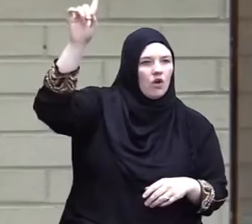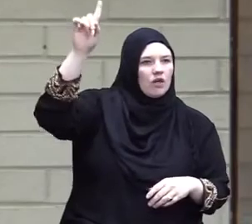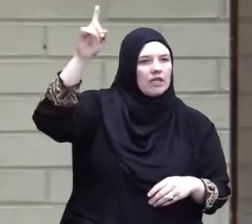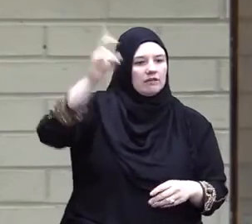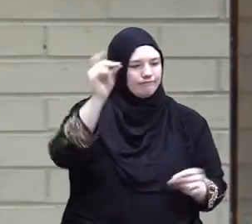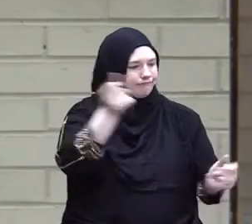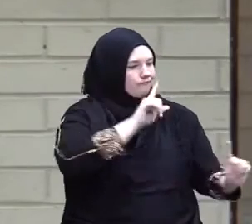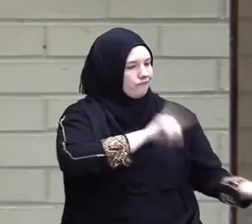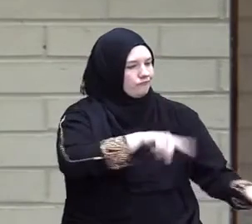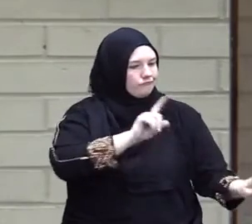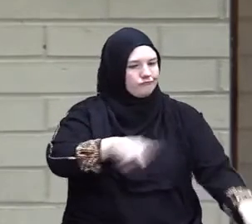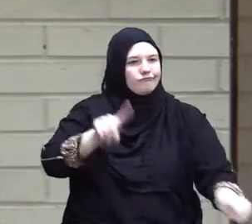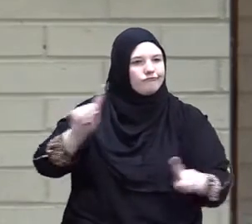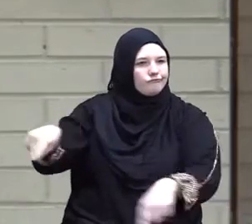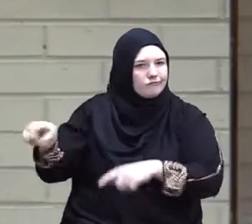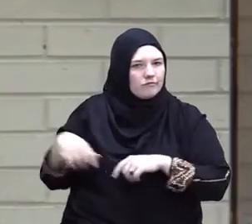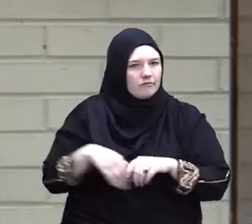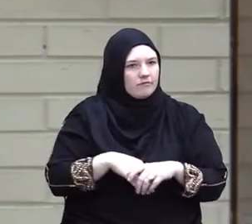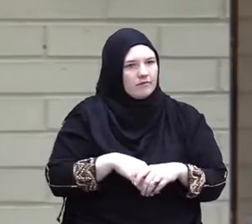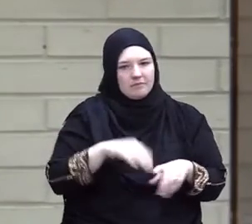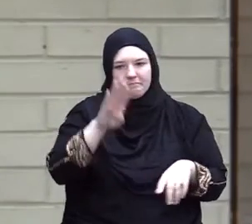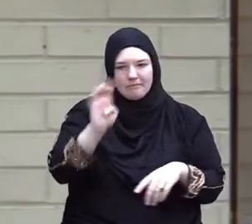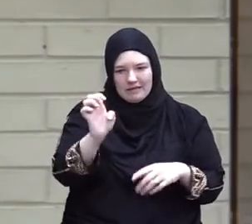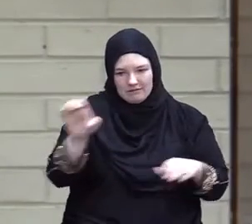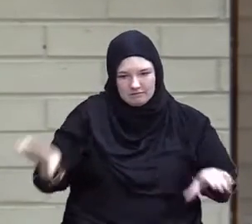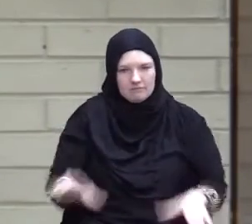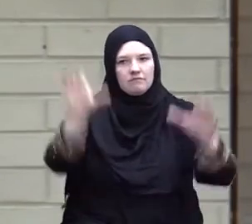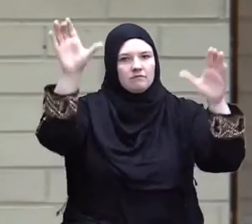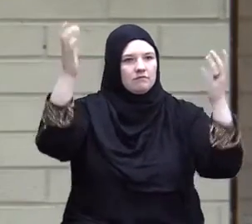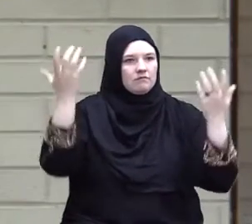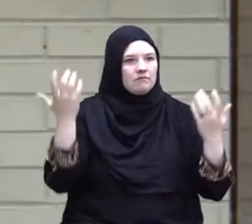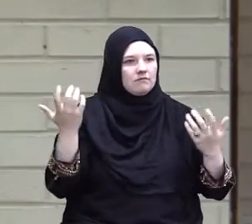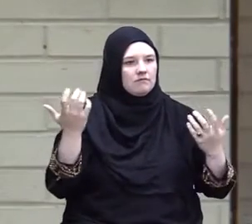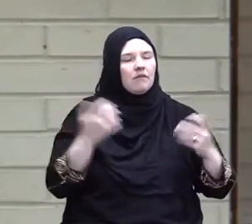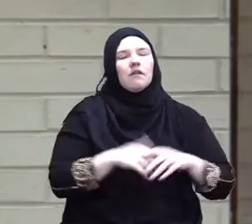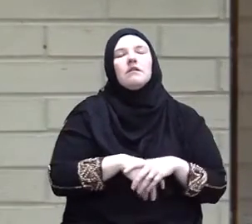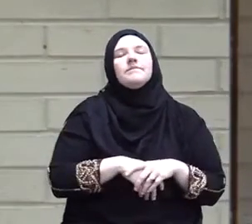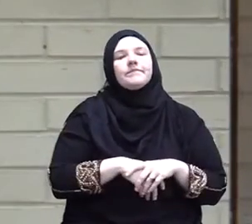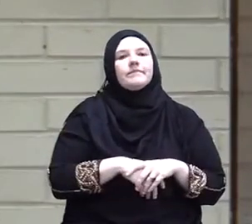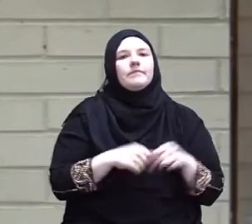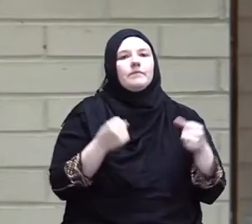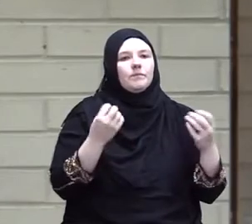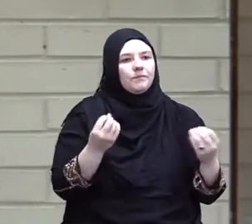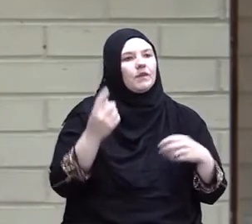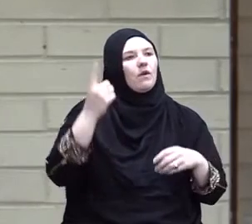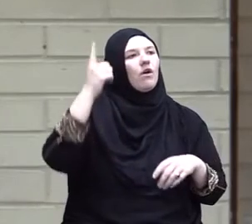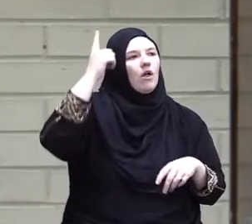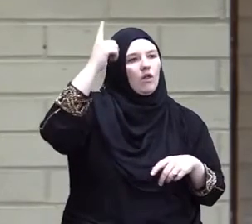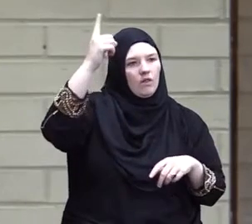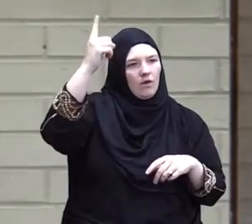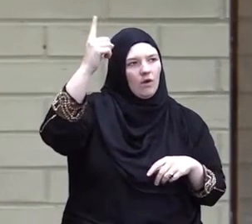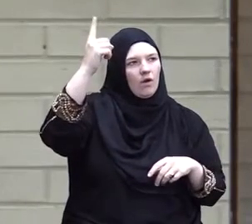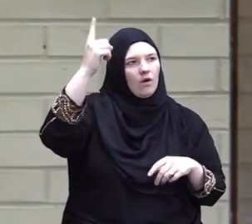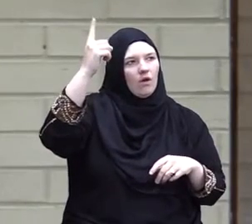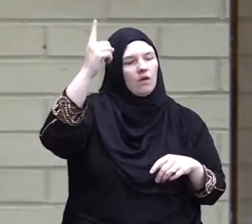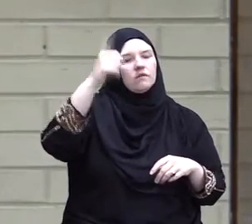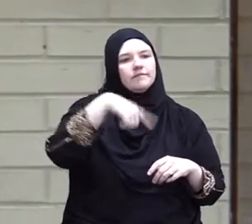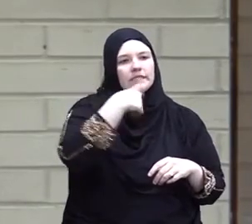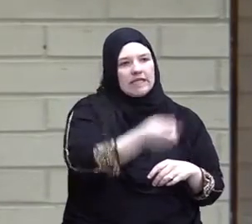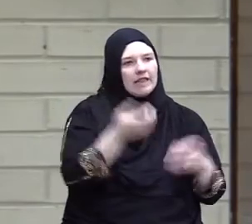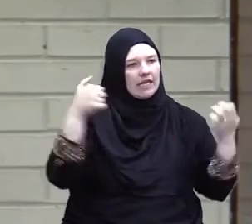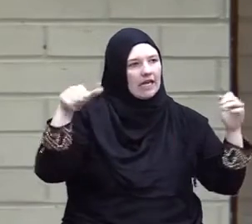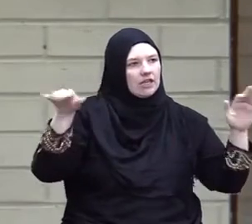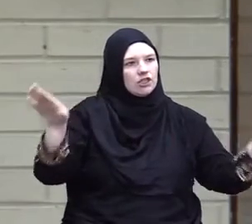word, two-letter word, kun fayakun, be, and it is. So he is going to assign the